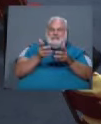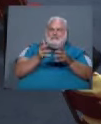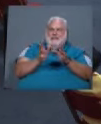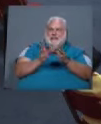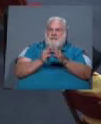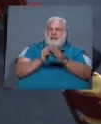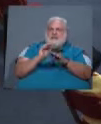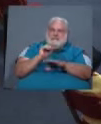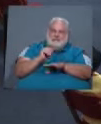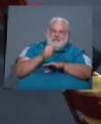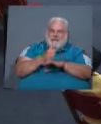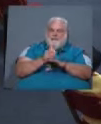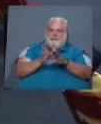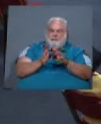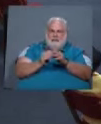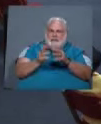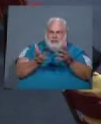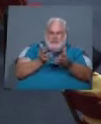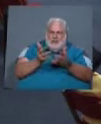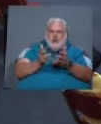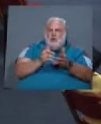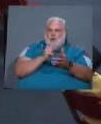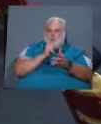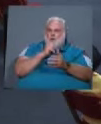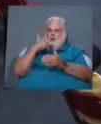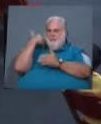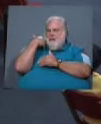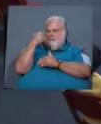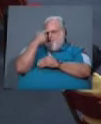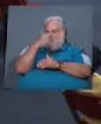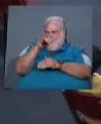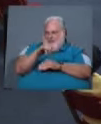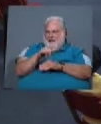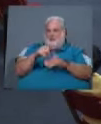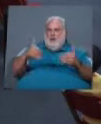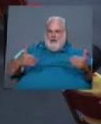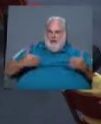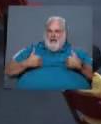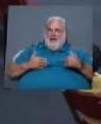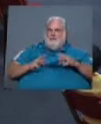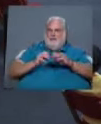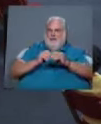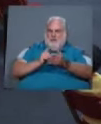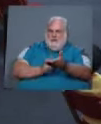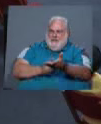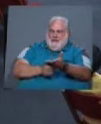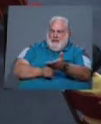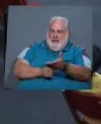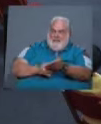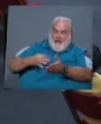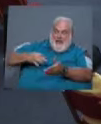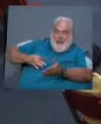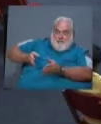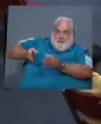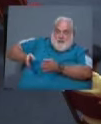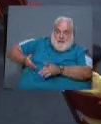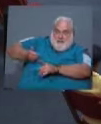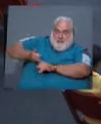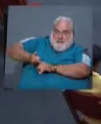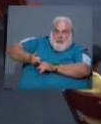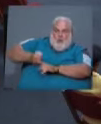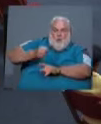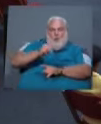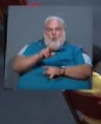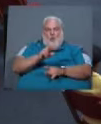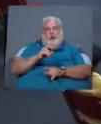the meeting, setting up the meeting, or whose responsibility it is to actually have the meeting that we're talking about? Is it the applicant's responsibility, or typically